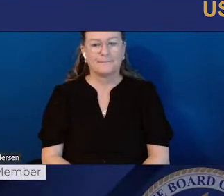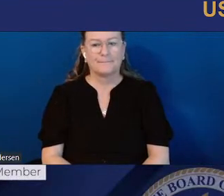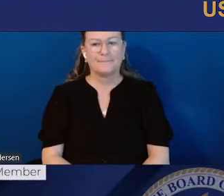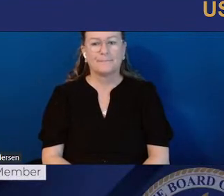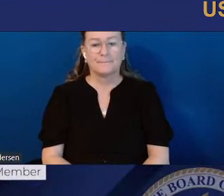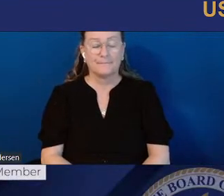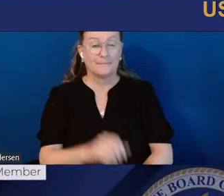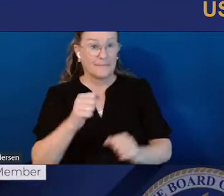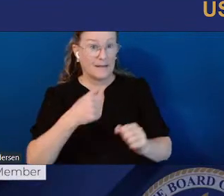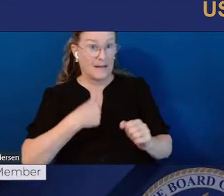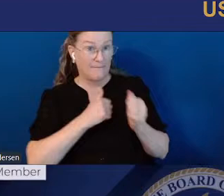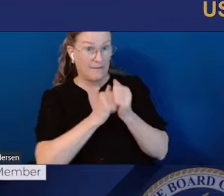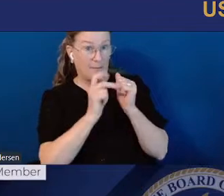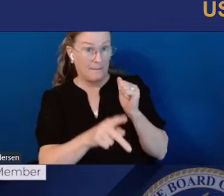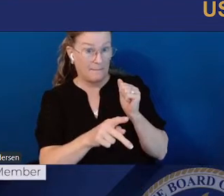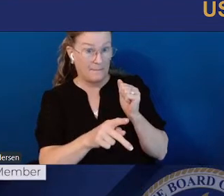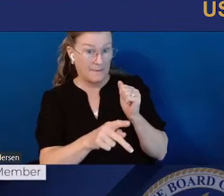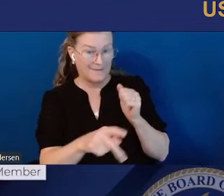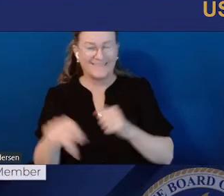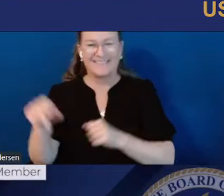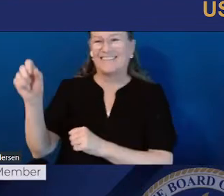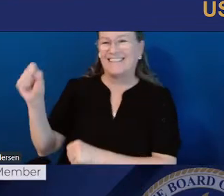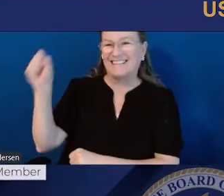May I follow up? Yes.